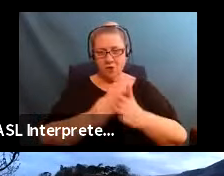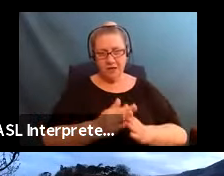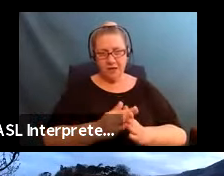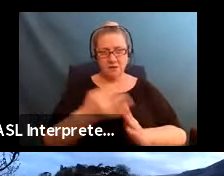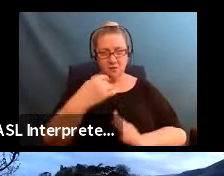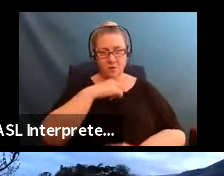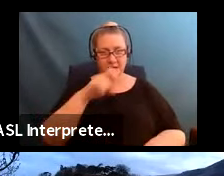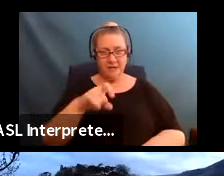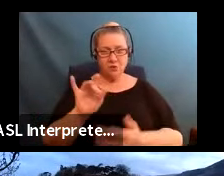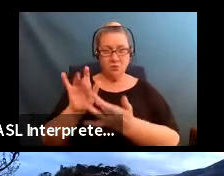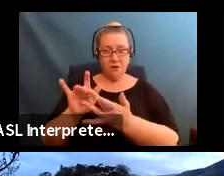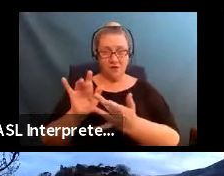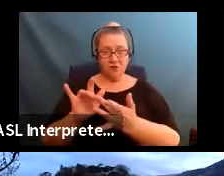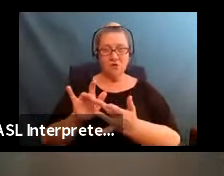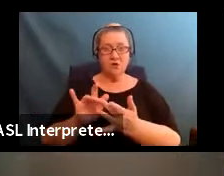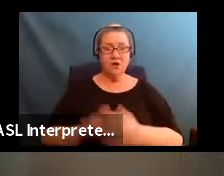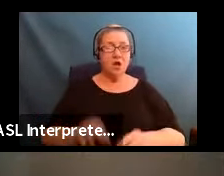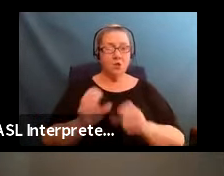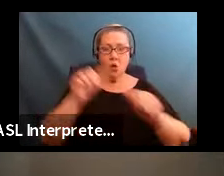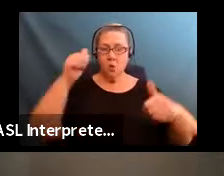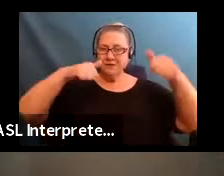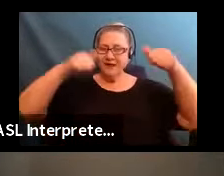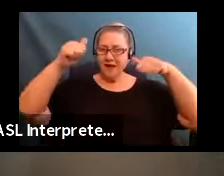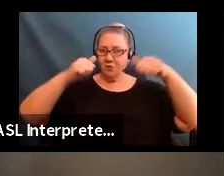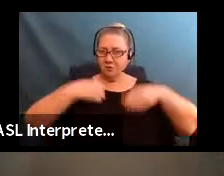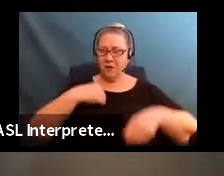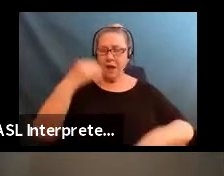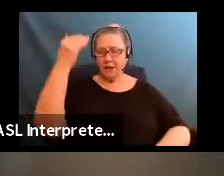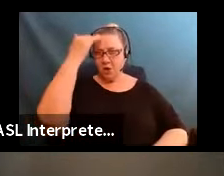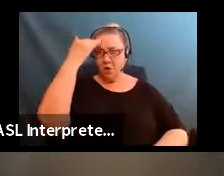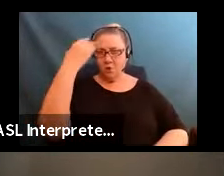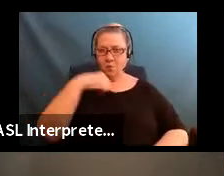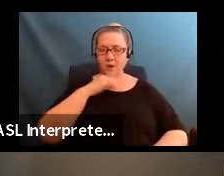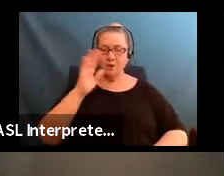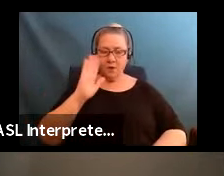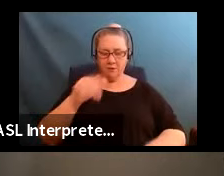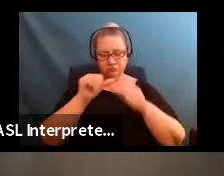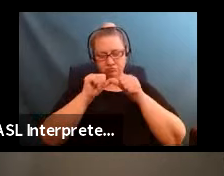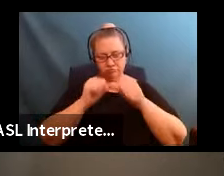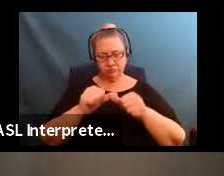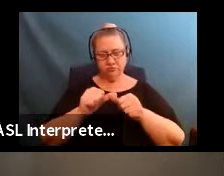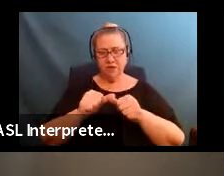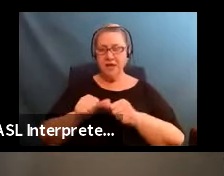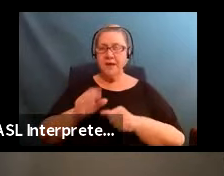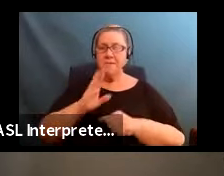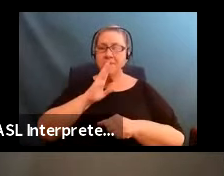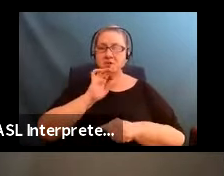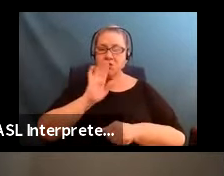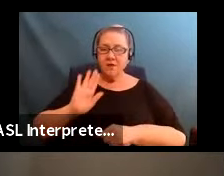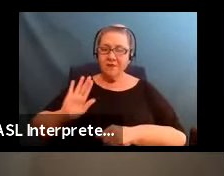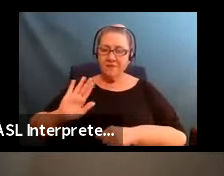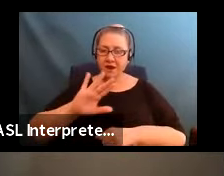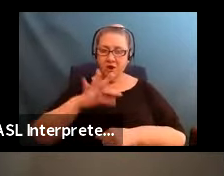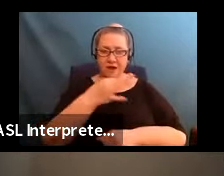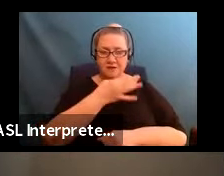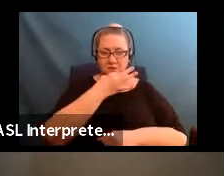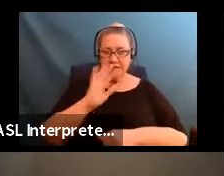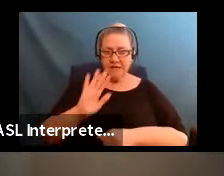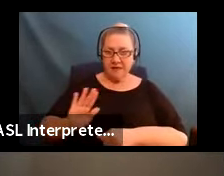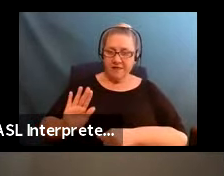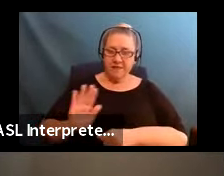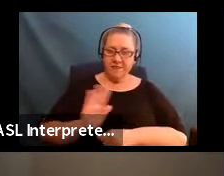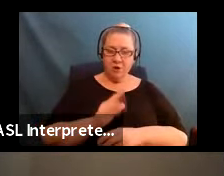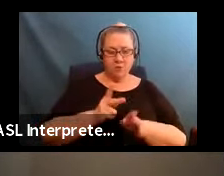There's just no doubt in my mind that they're going to keep us on the straight and narrow, and making sure that their expertise and professionalism, their colleagues and